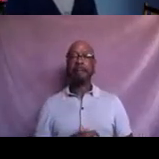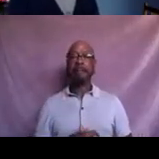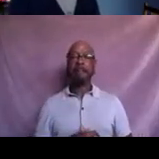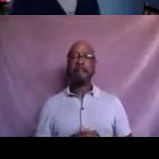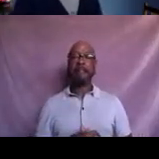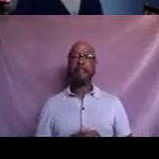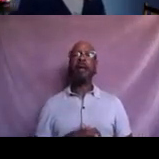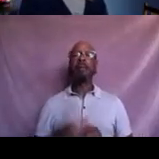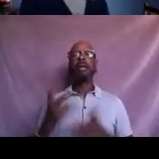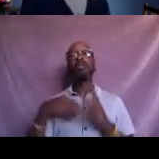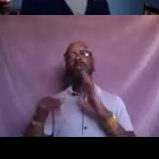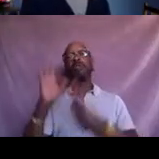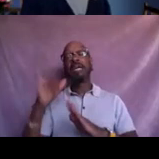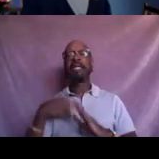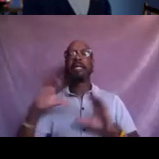this Google Classroom